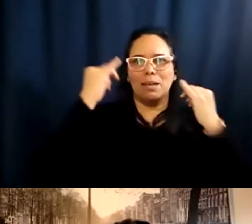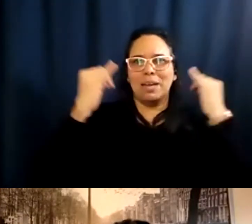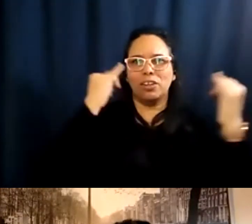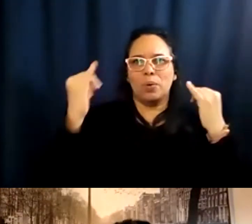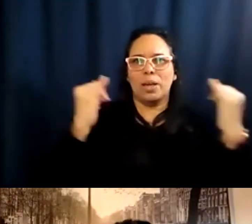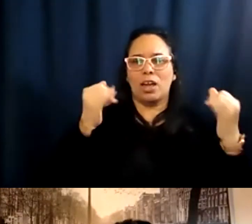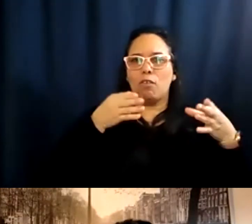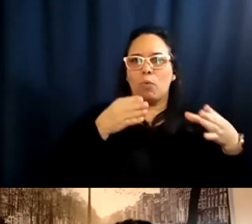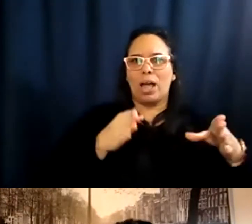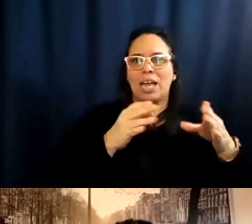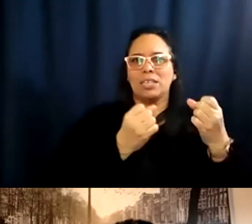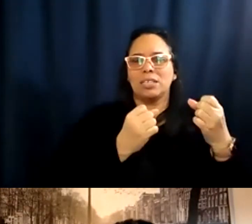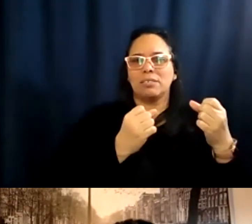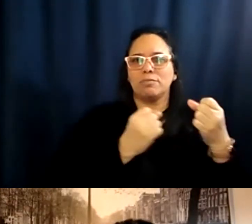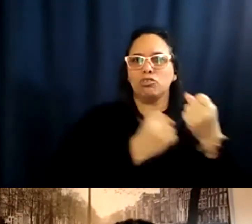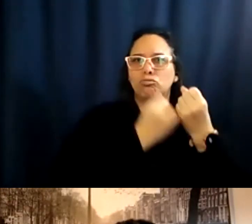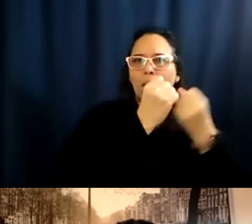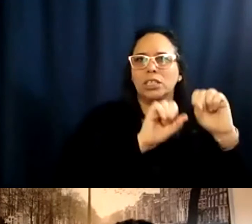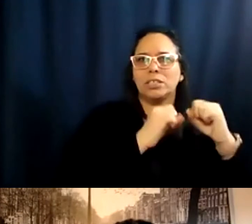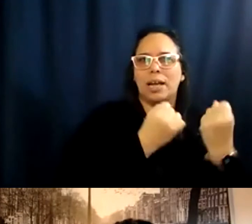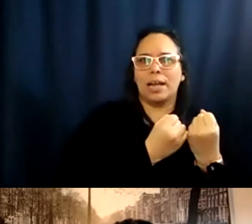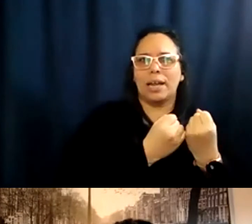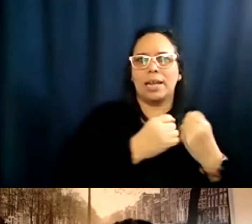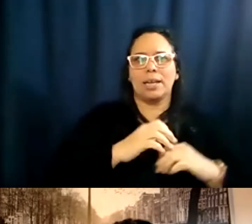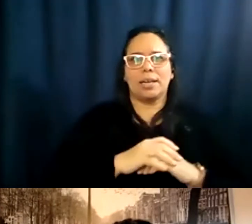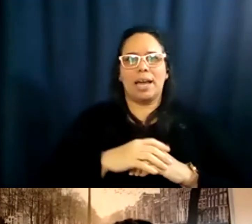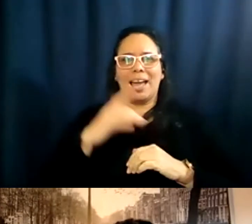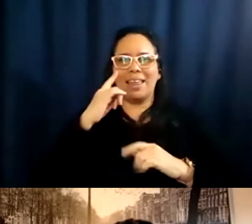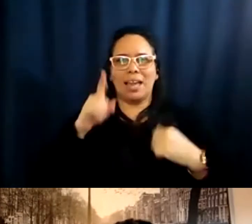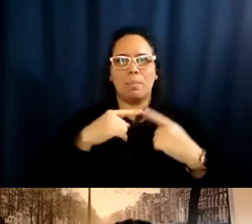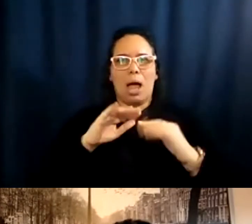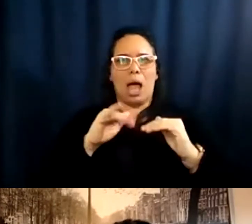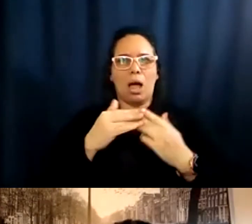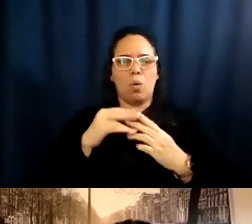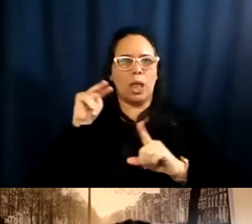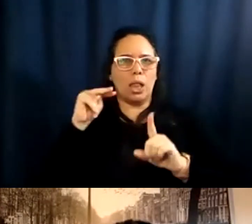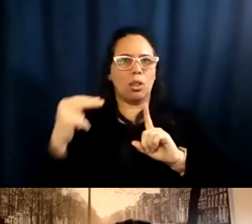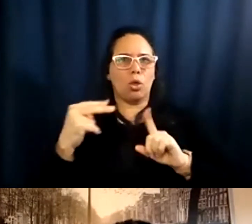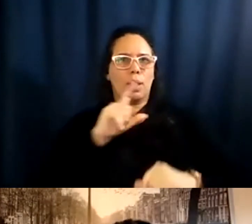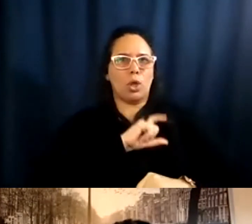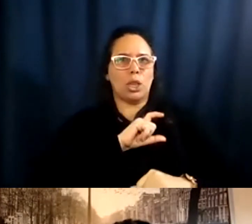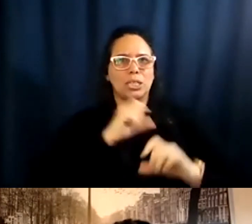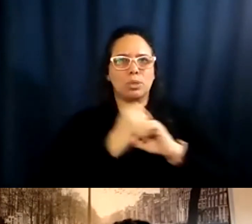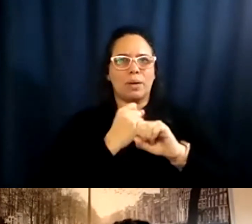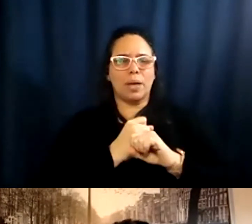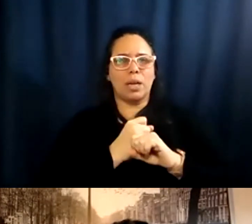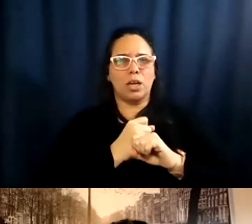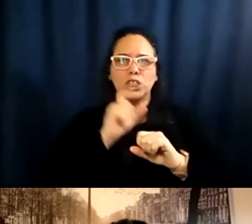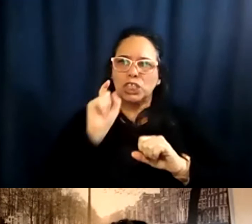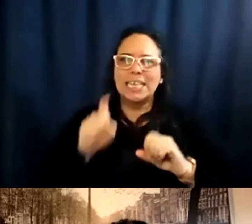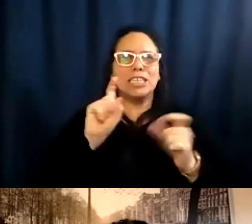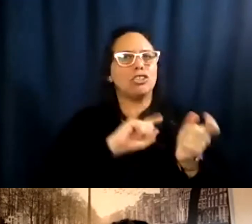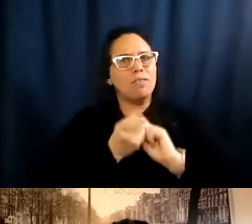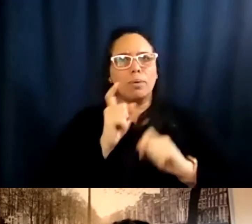society. So I think about the ways in which we look at police brutality and we think we just need to reform the